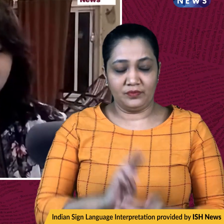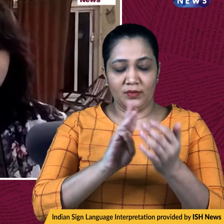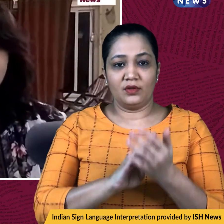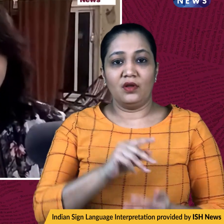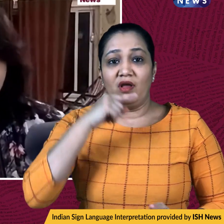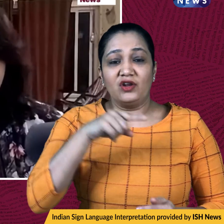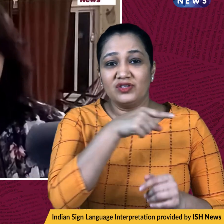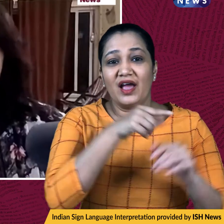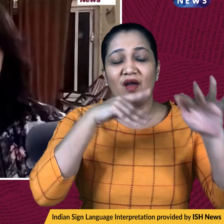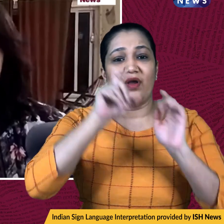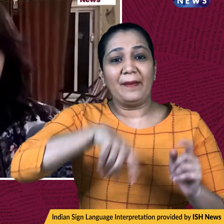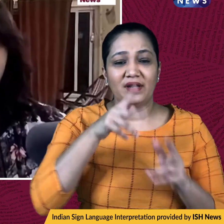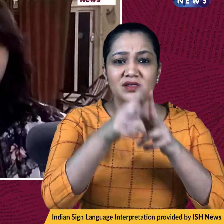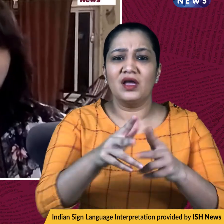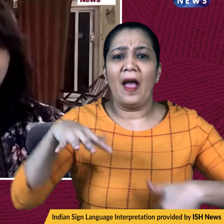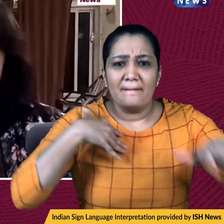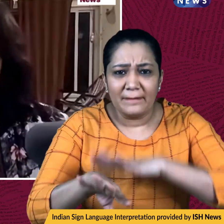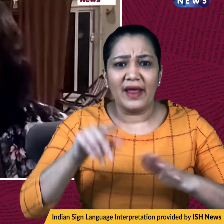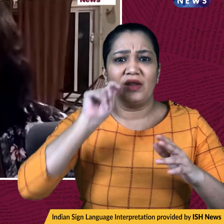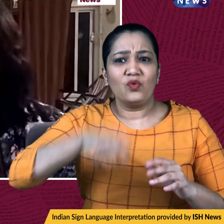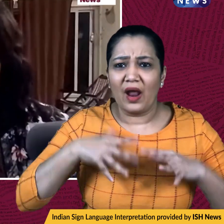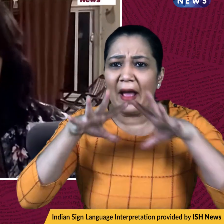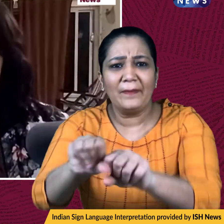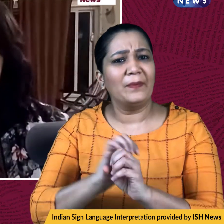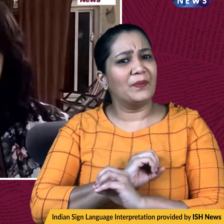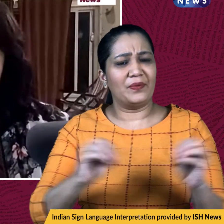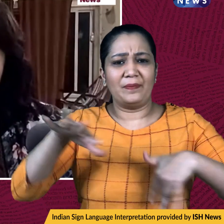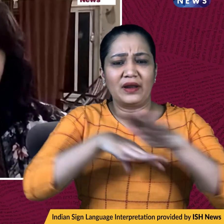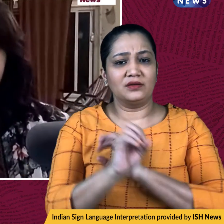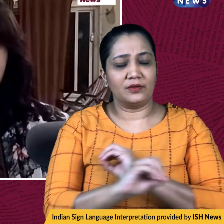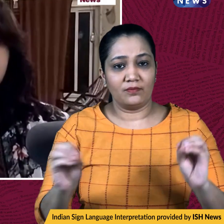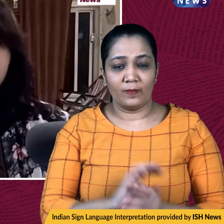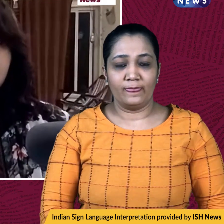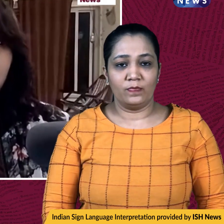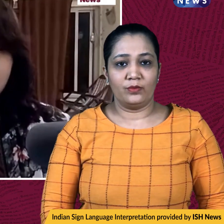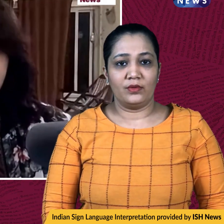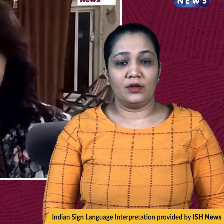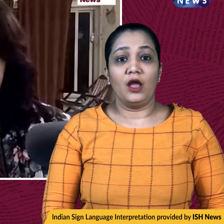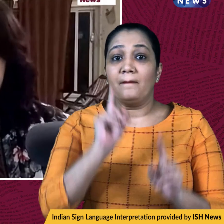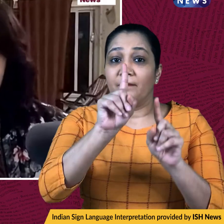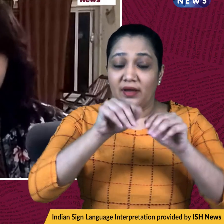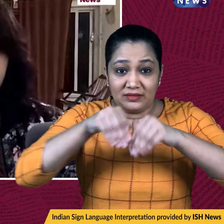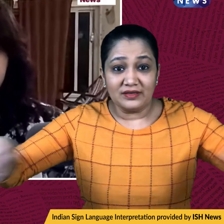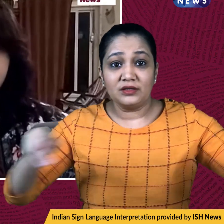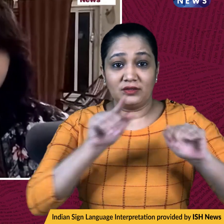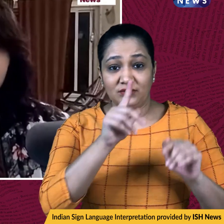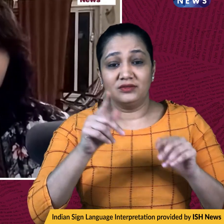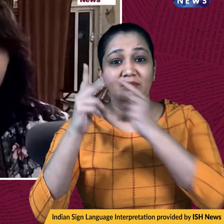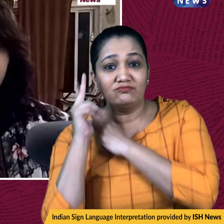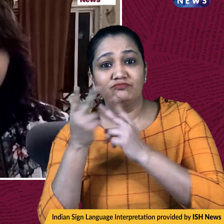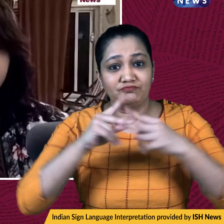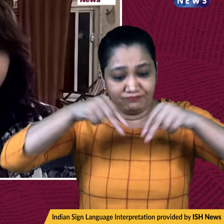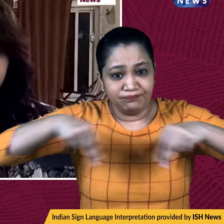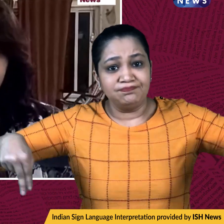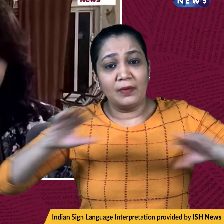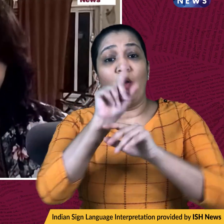in the meantime, insists that it does not plan to attack, but reports say that they've stationed more than 1 lakh combat troops